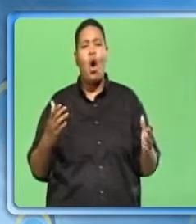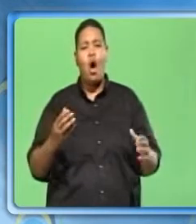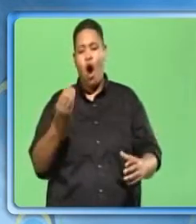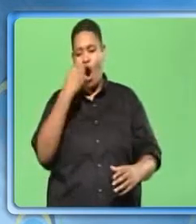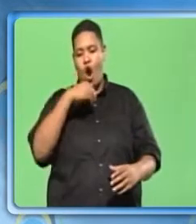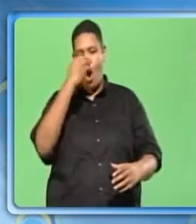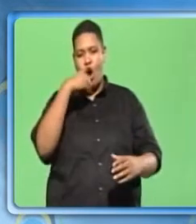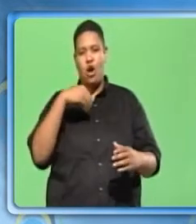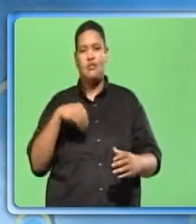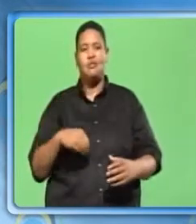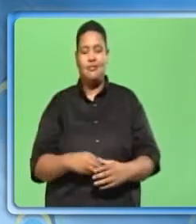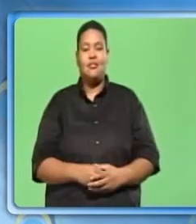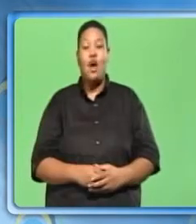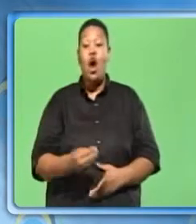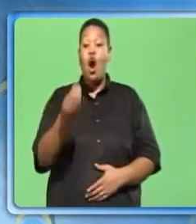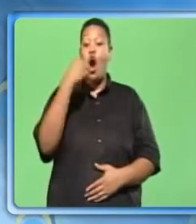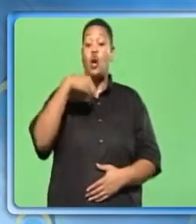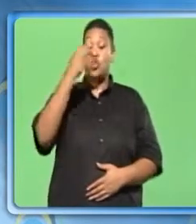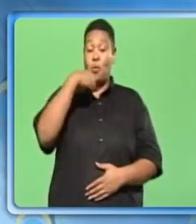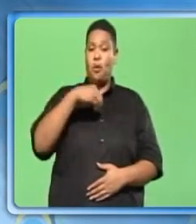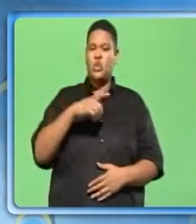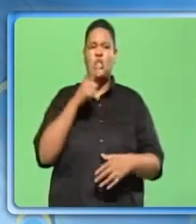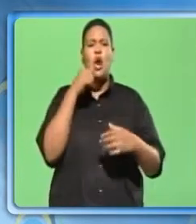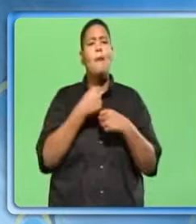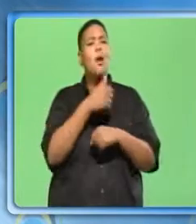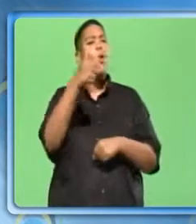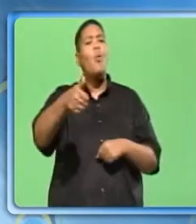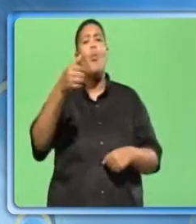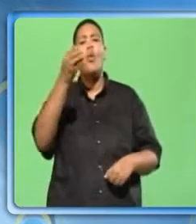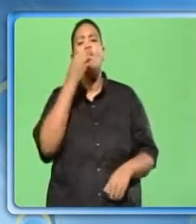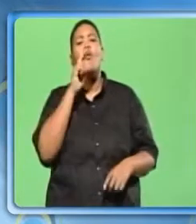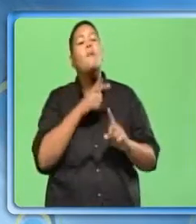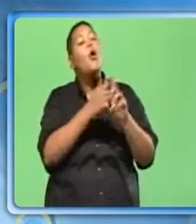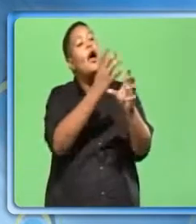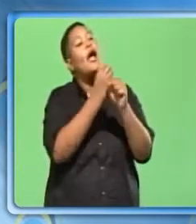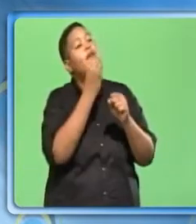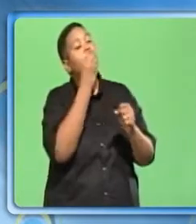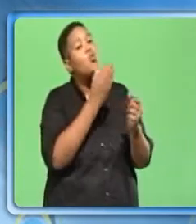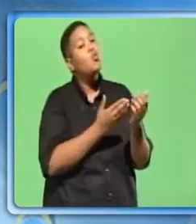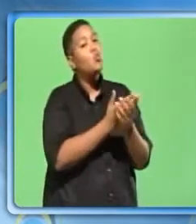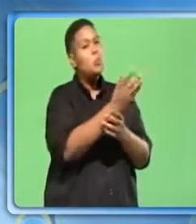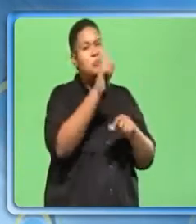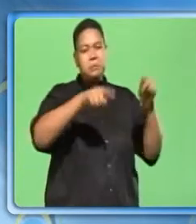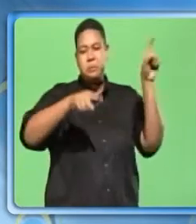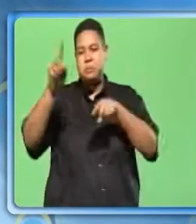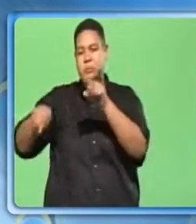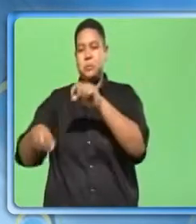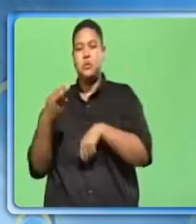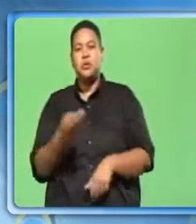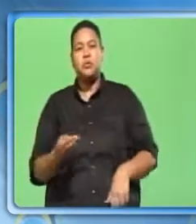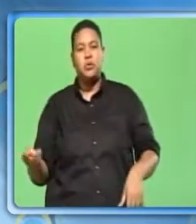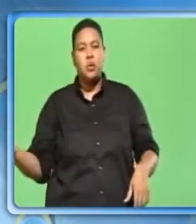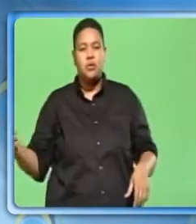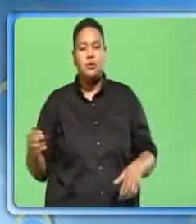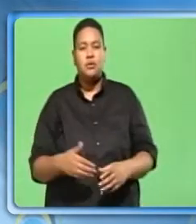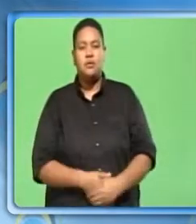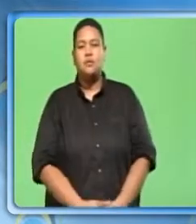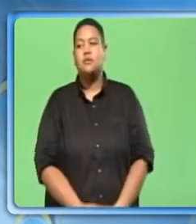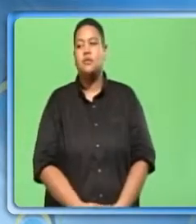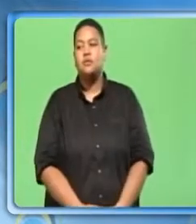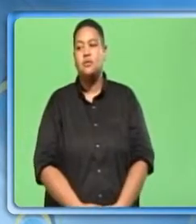consumers. Consumers do not make their own food, but get their food from a variety of sources.